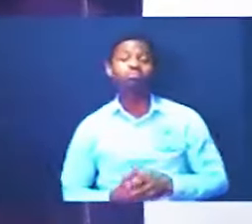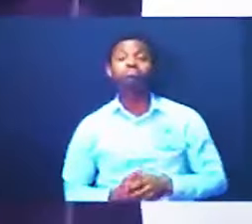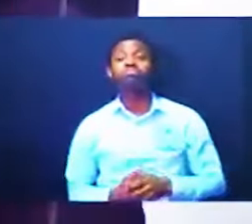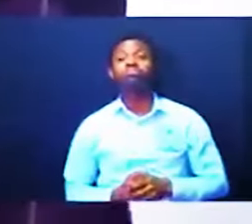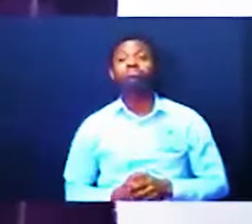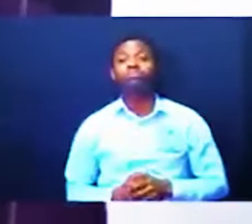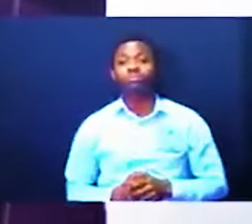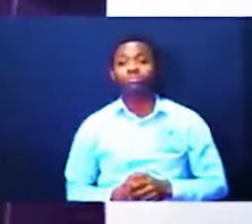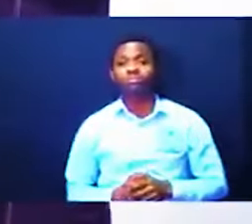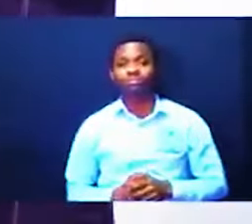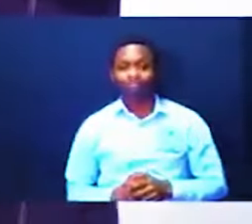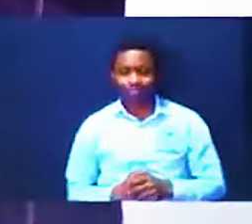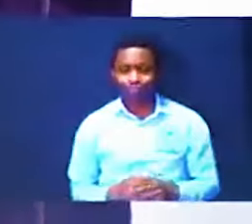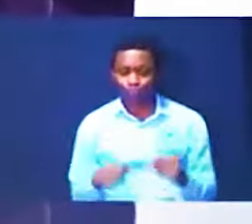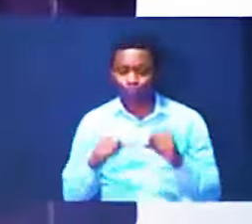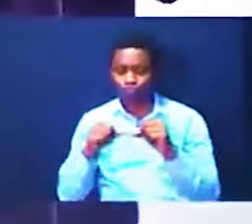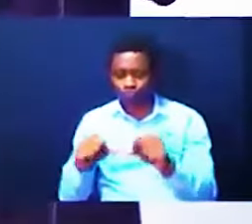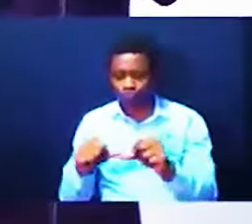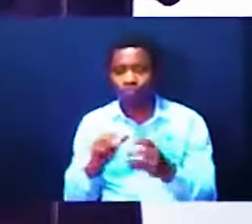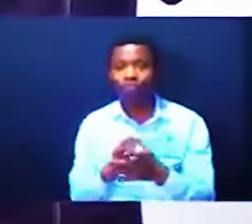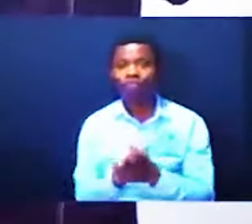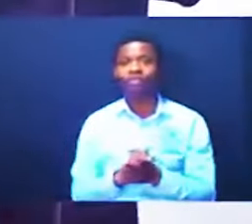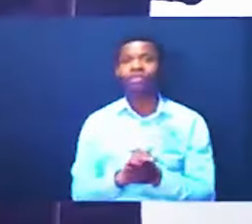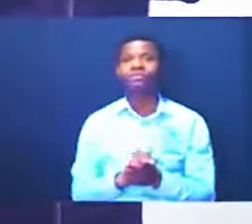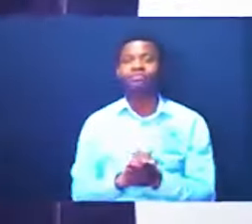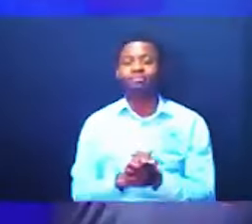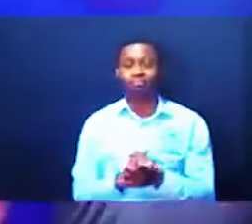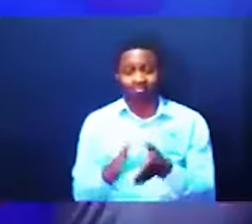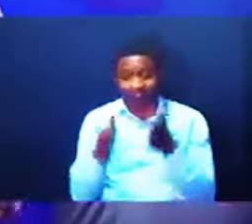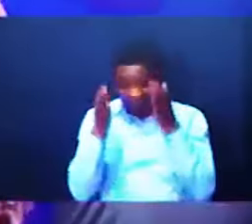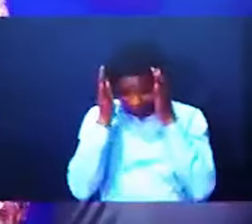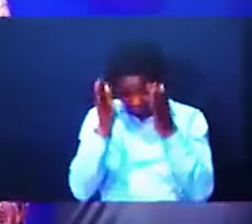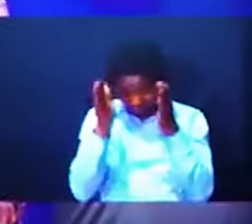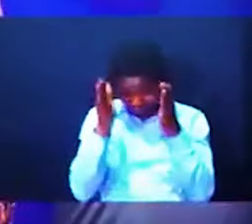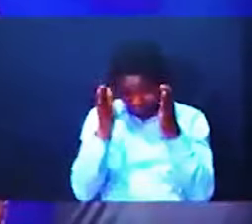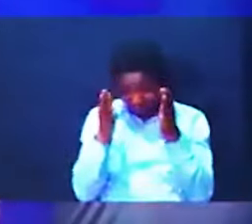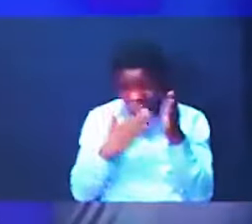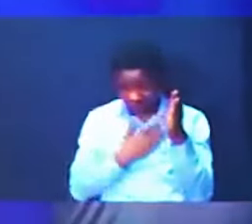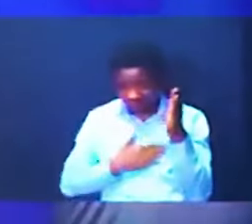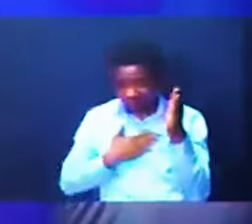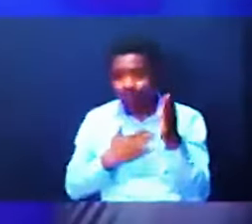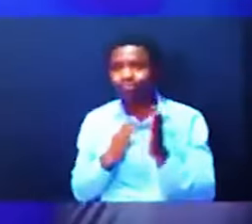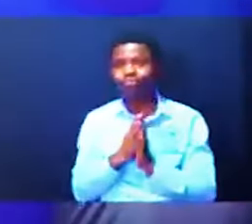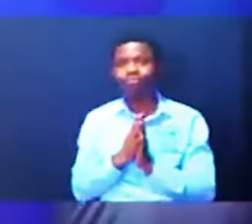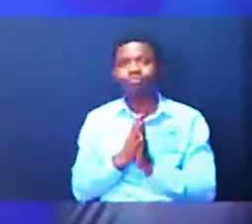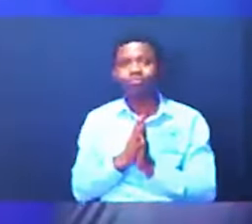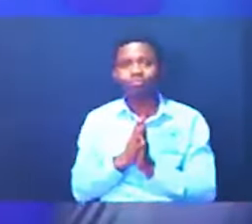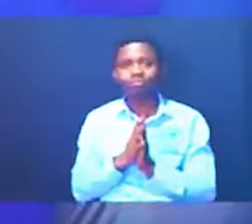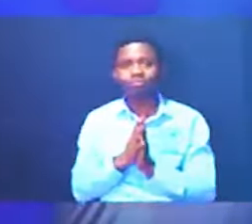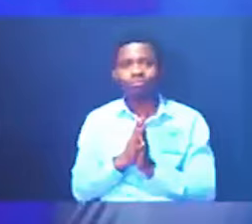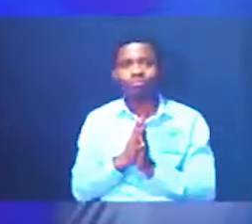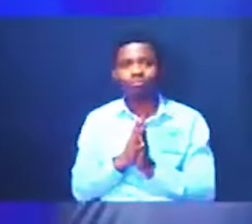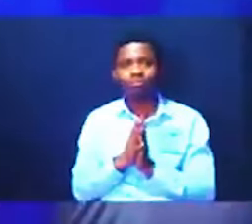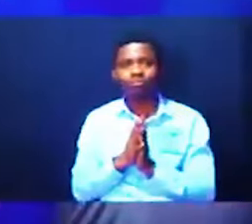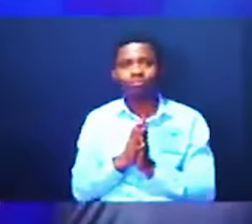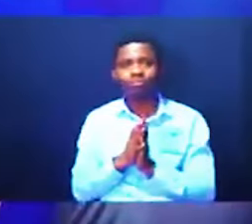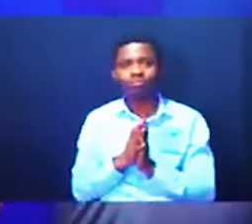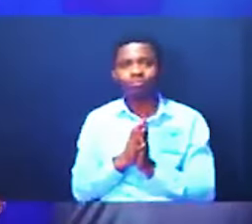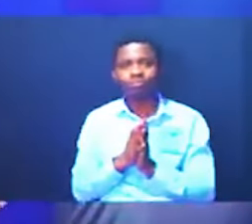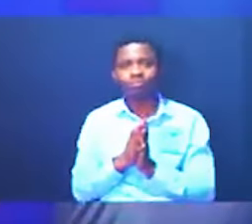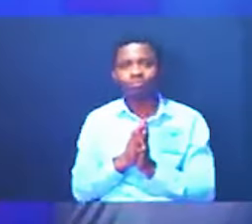somuye." Now the big one. Yeah, sumpa. Pay attention to this. Fetiha. The same verse, but my